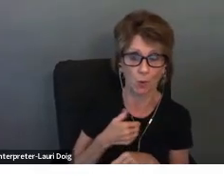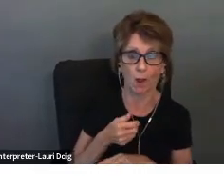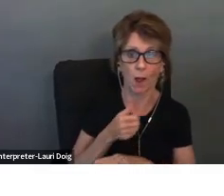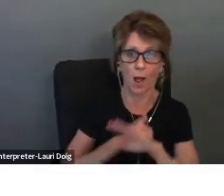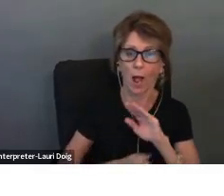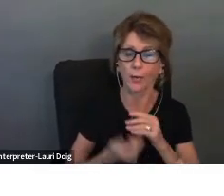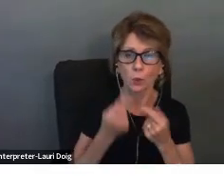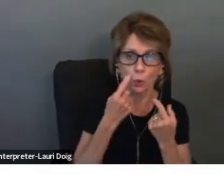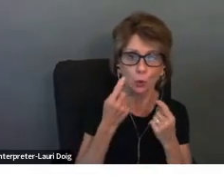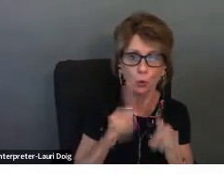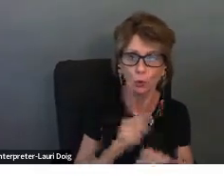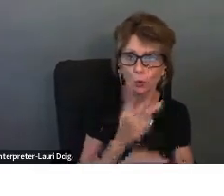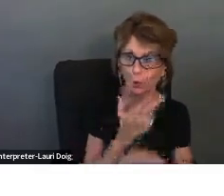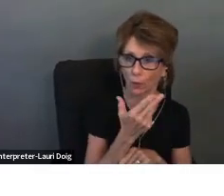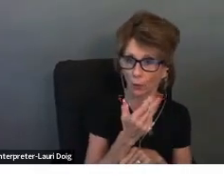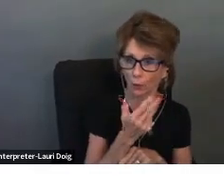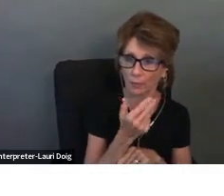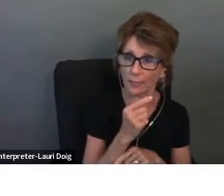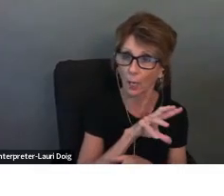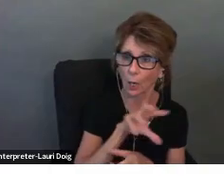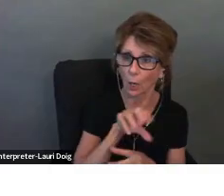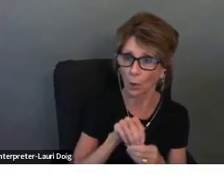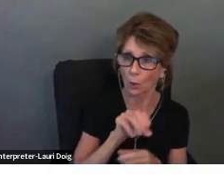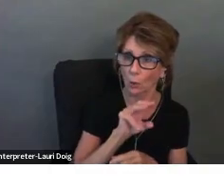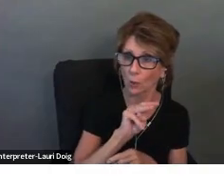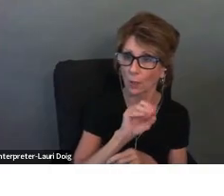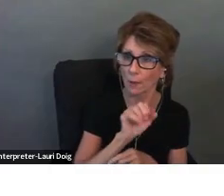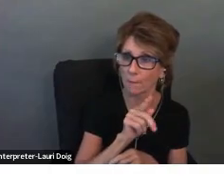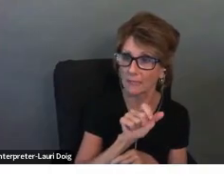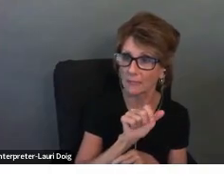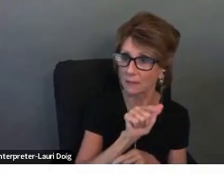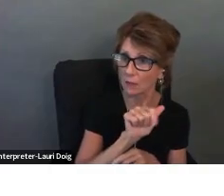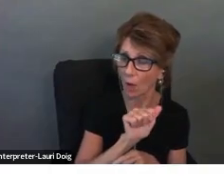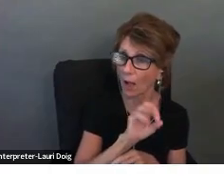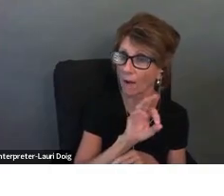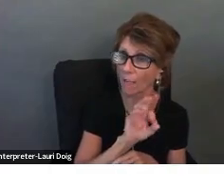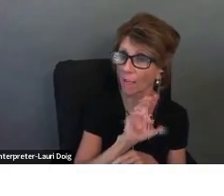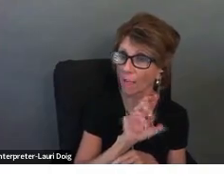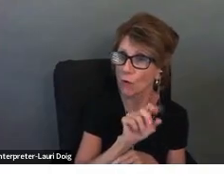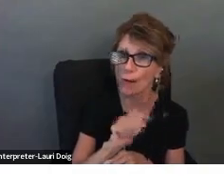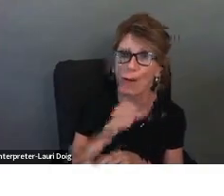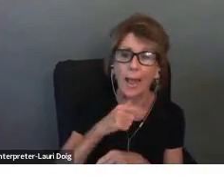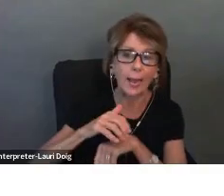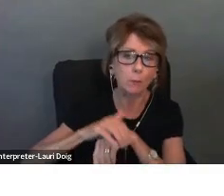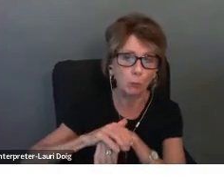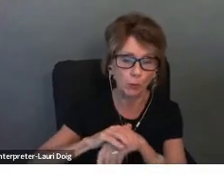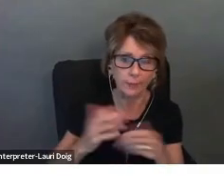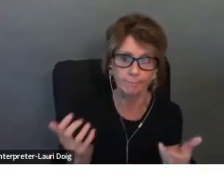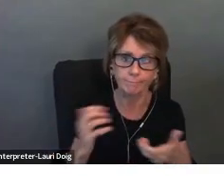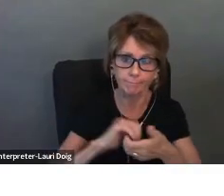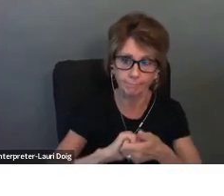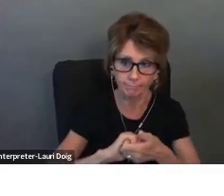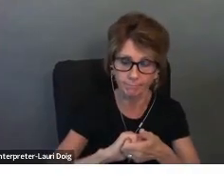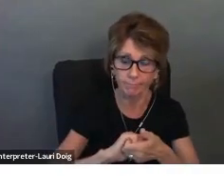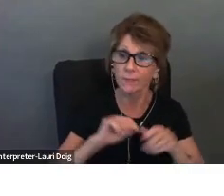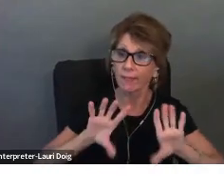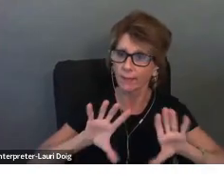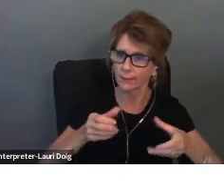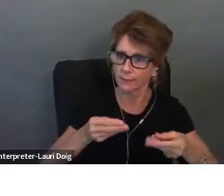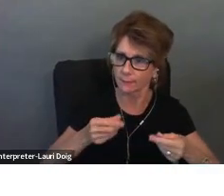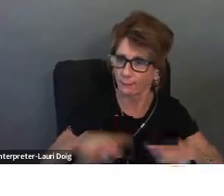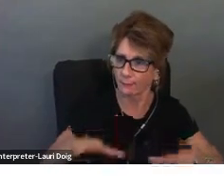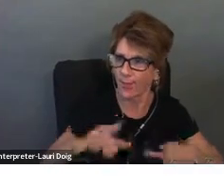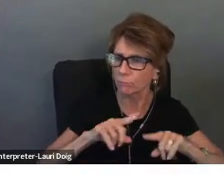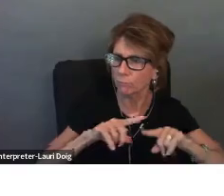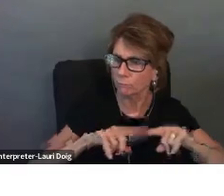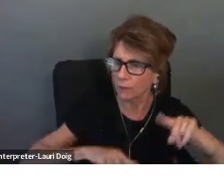Credit and the British Crown. This land is now also home to many diverse First Nations, Inuit, and Métis